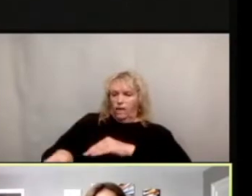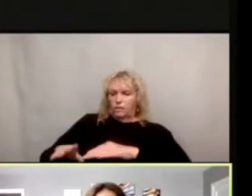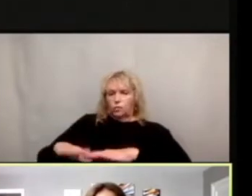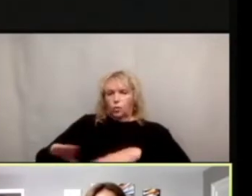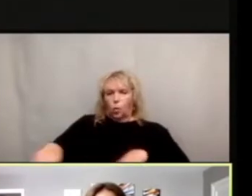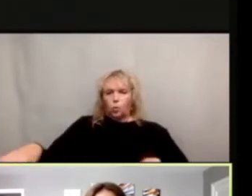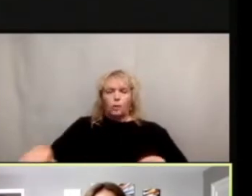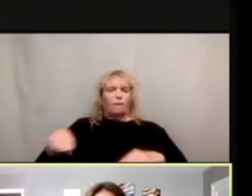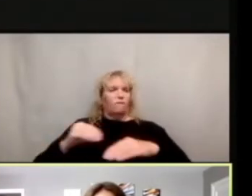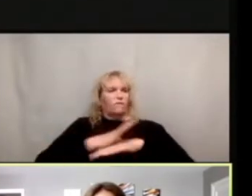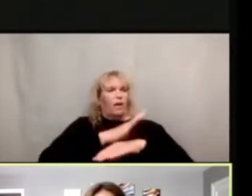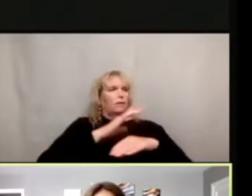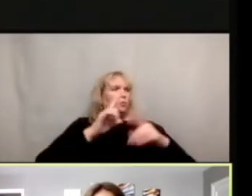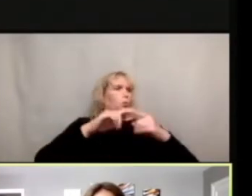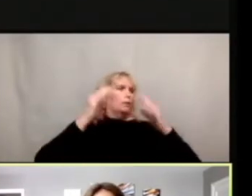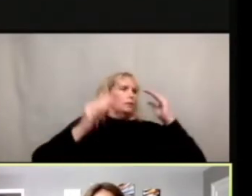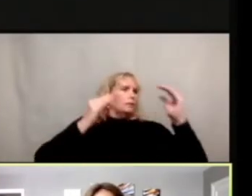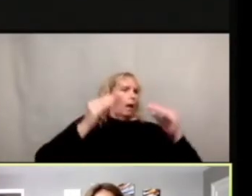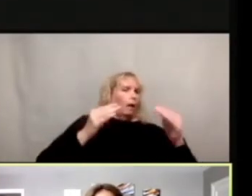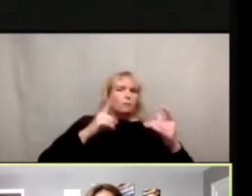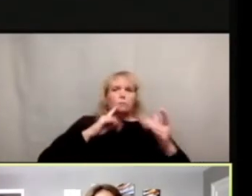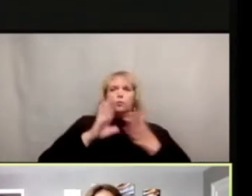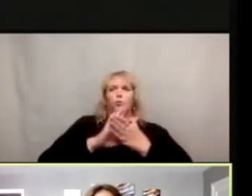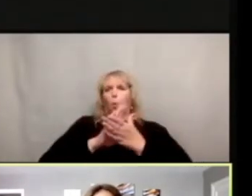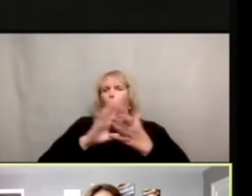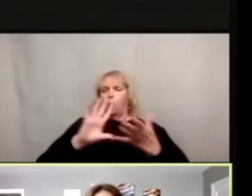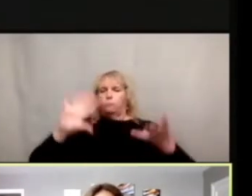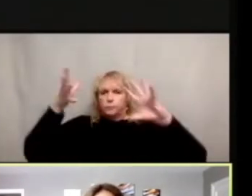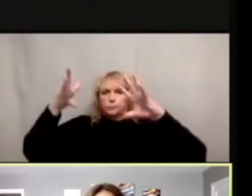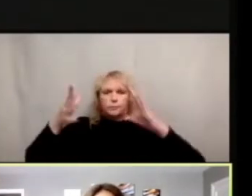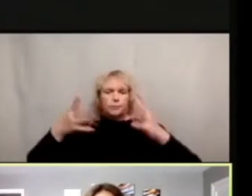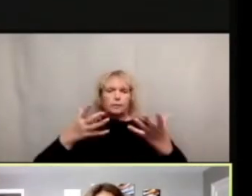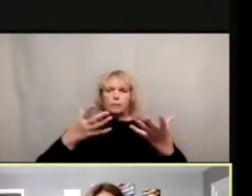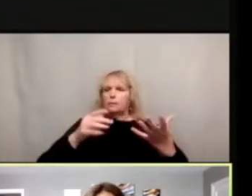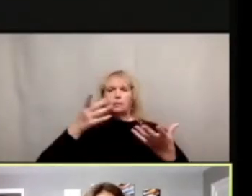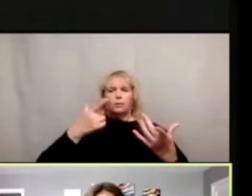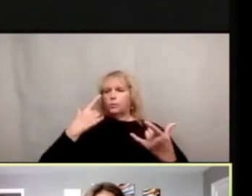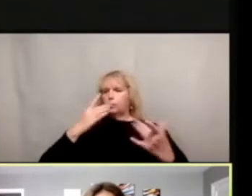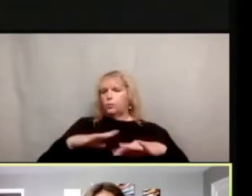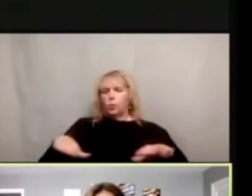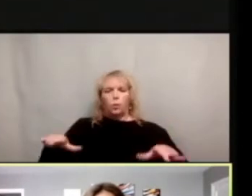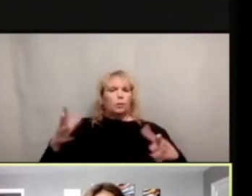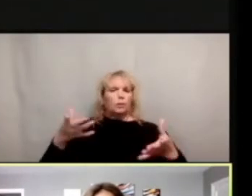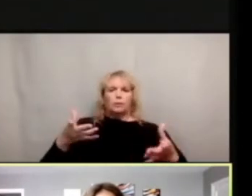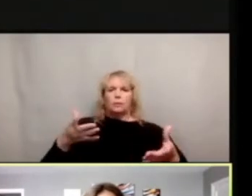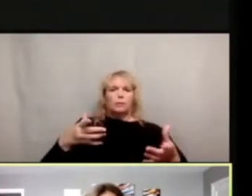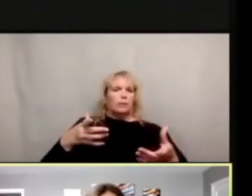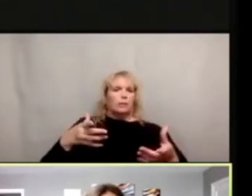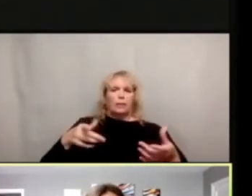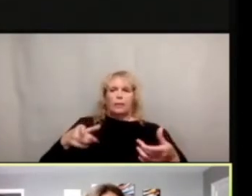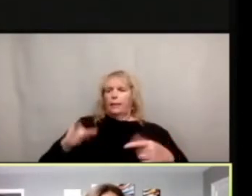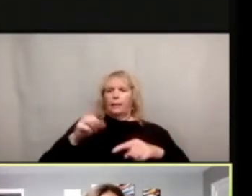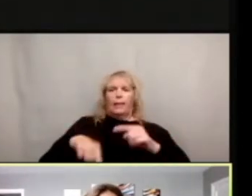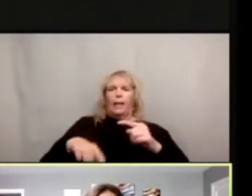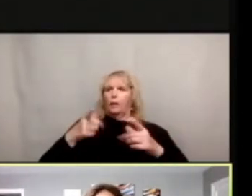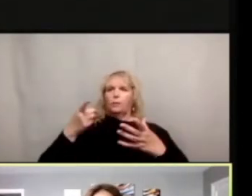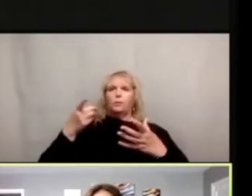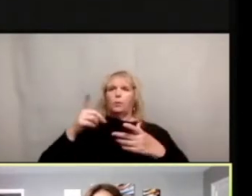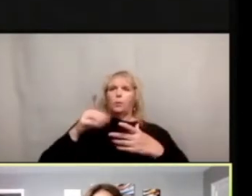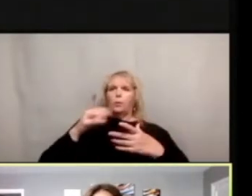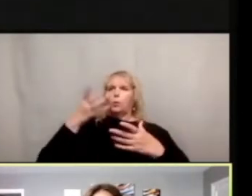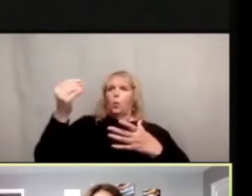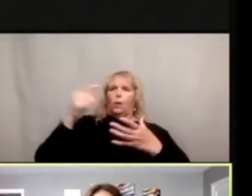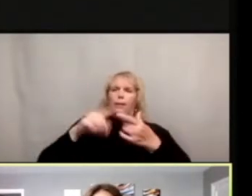adults, in terms of school disruptions, not being able, for those who might be the first in their family to go to college,